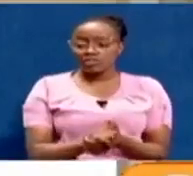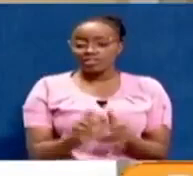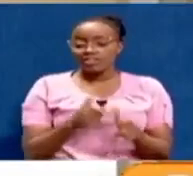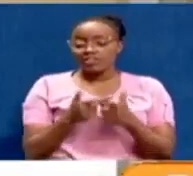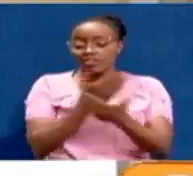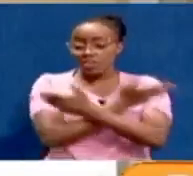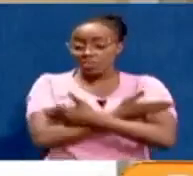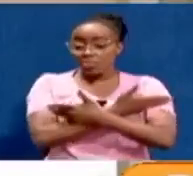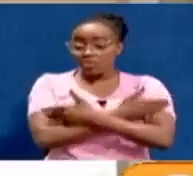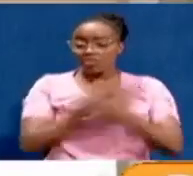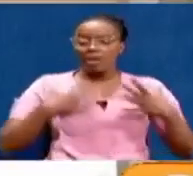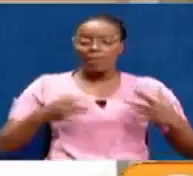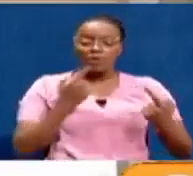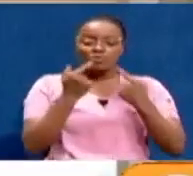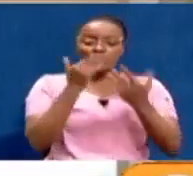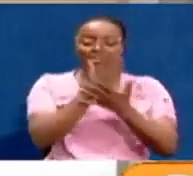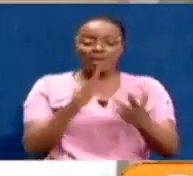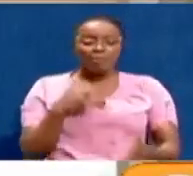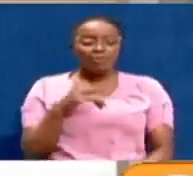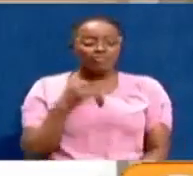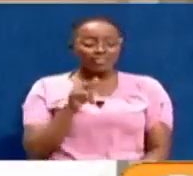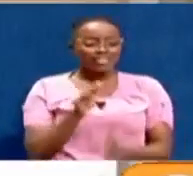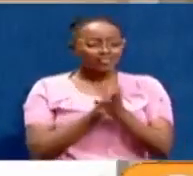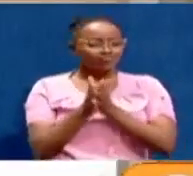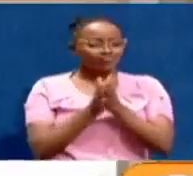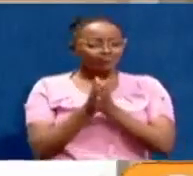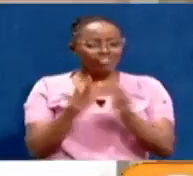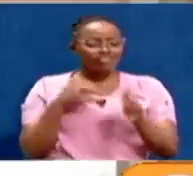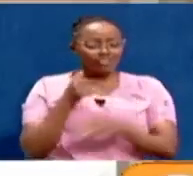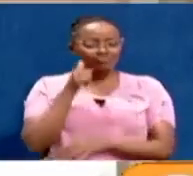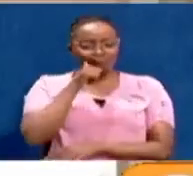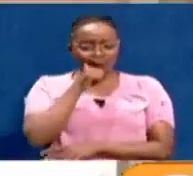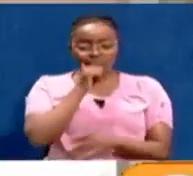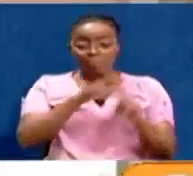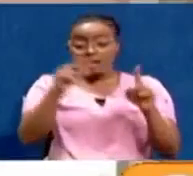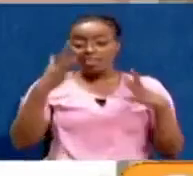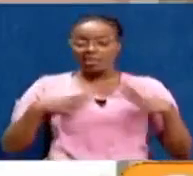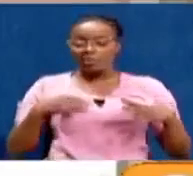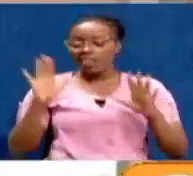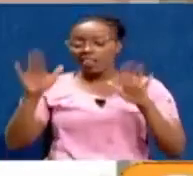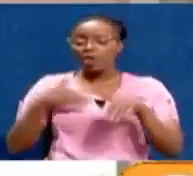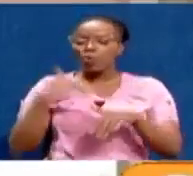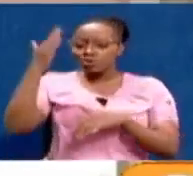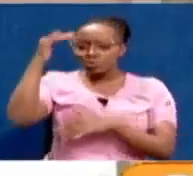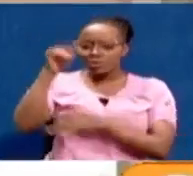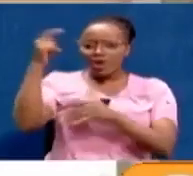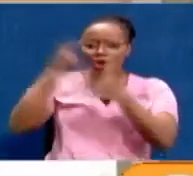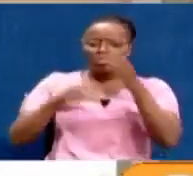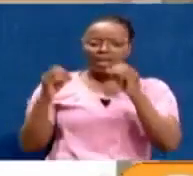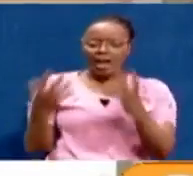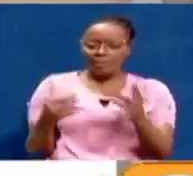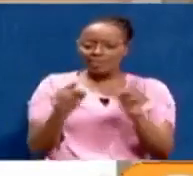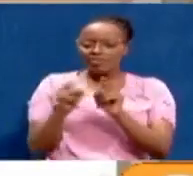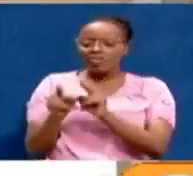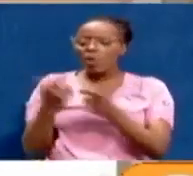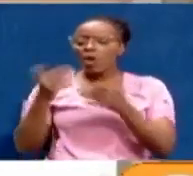eye-catching shirts have people talking, with some admiring the locally made attire, while others simply want to know the cost